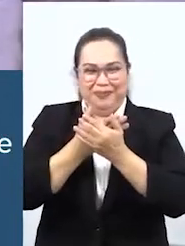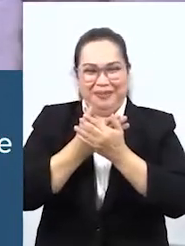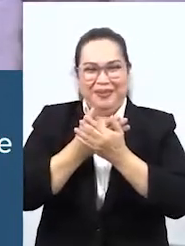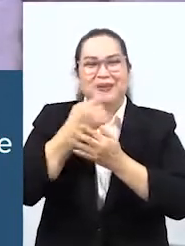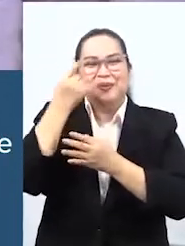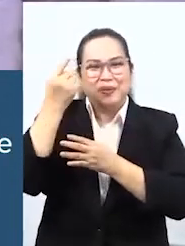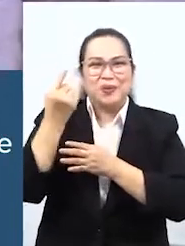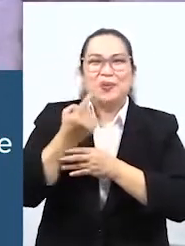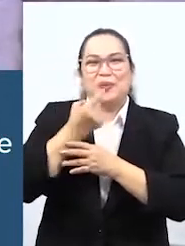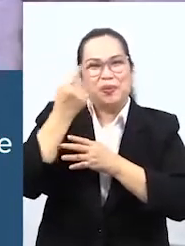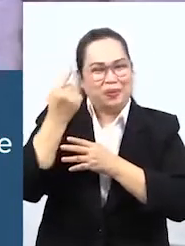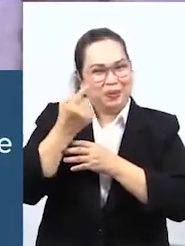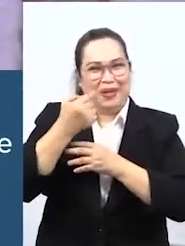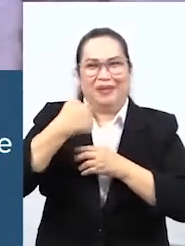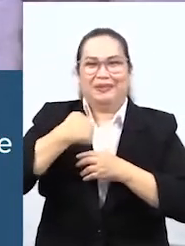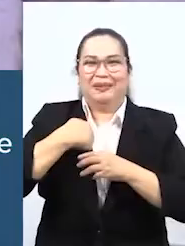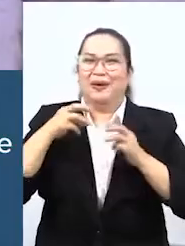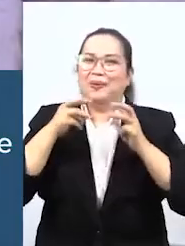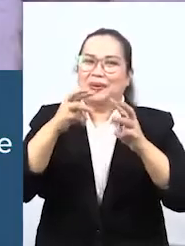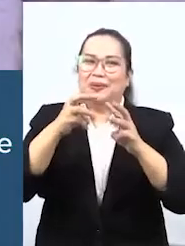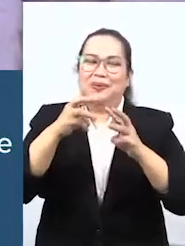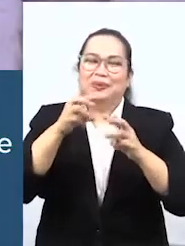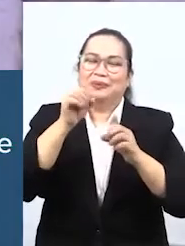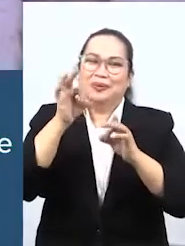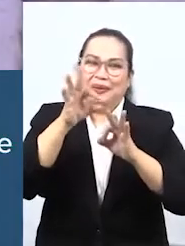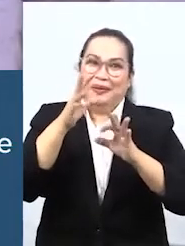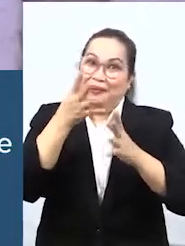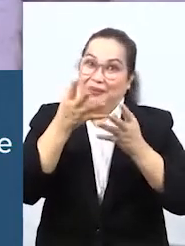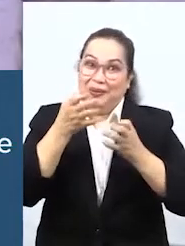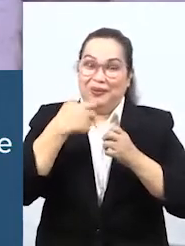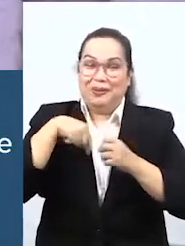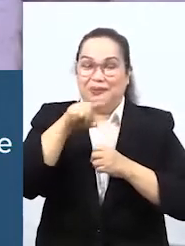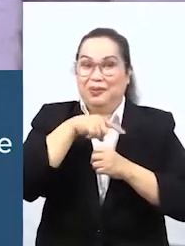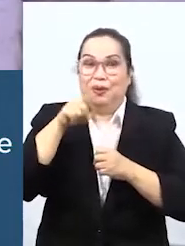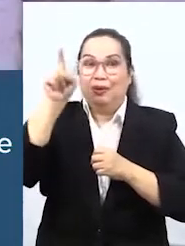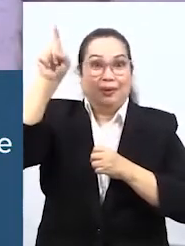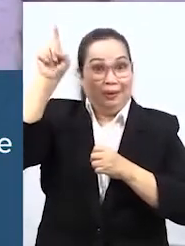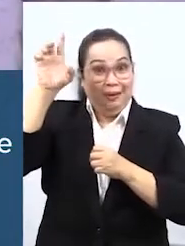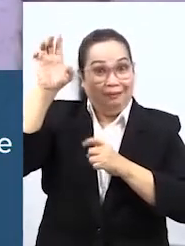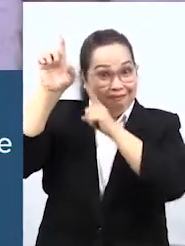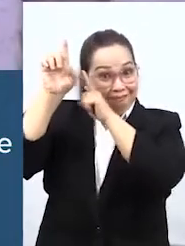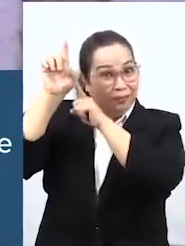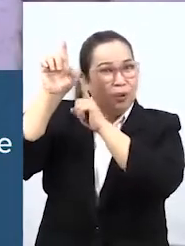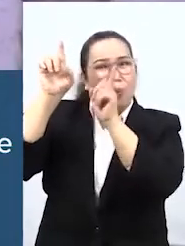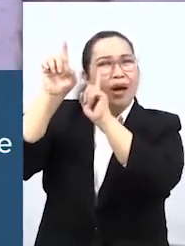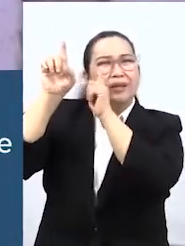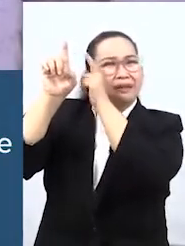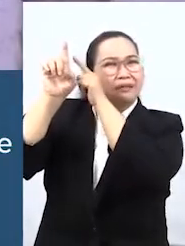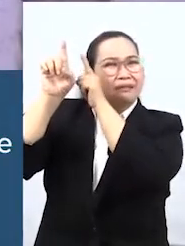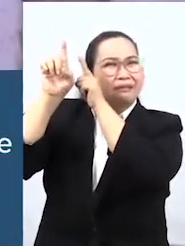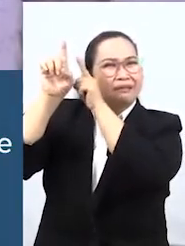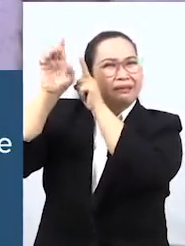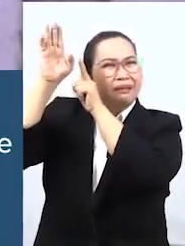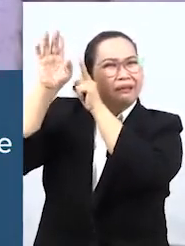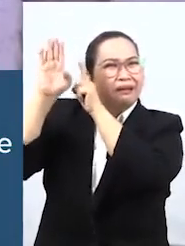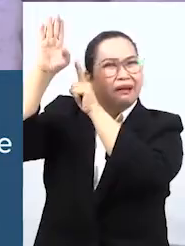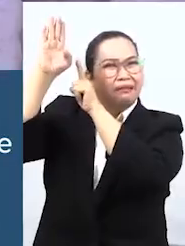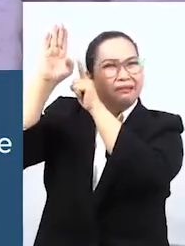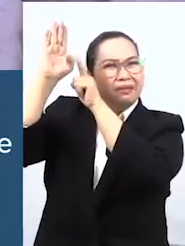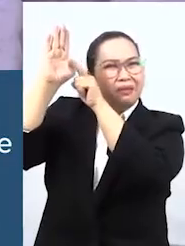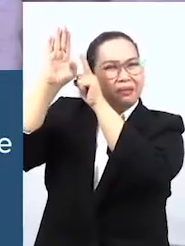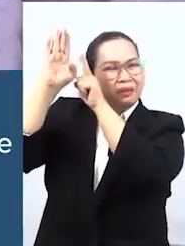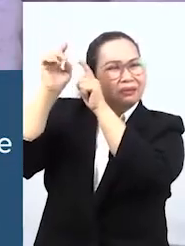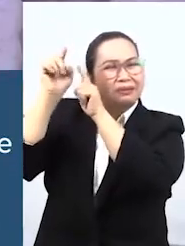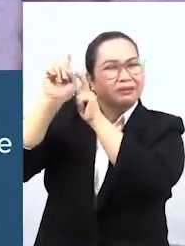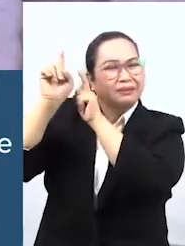lagi yyung ating approach When We try to figure out What What God is up to It's like